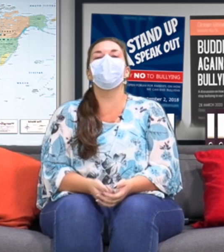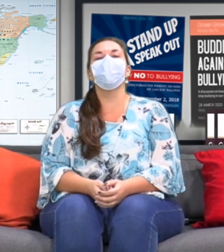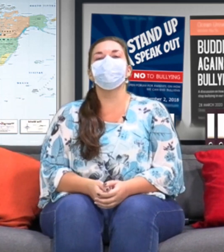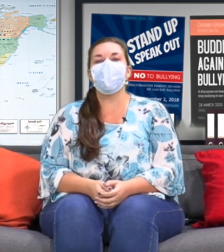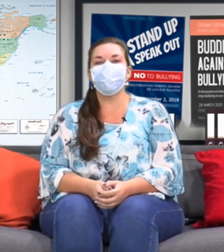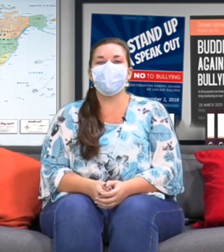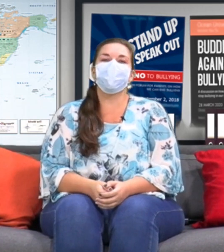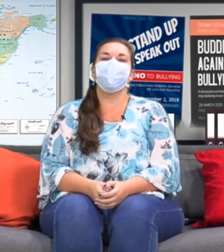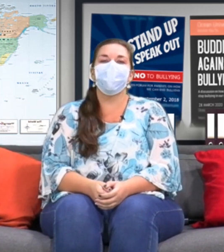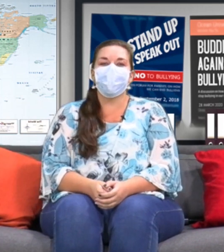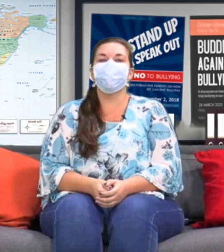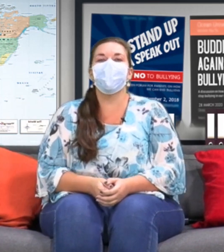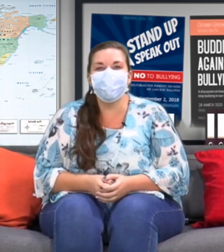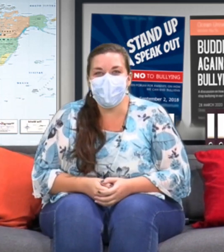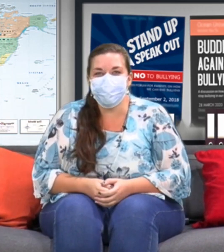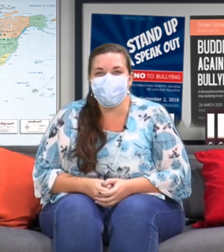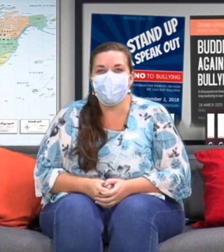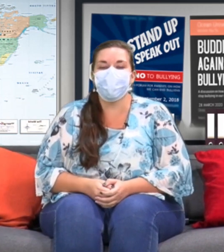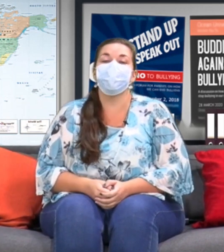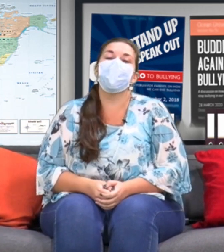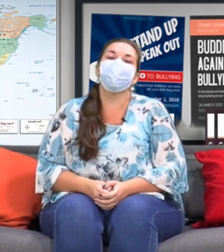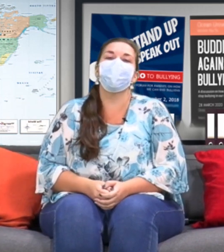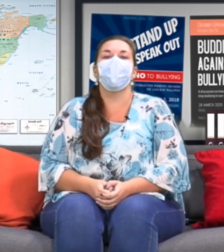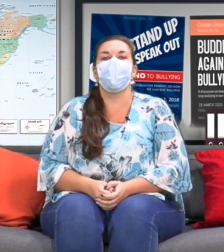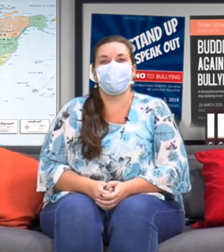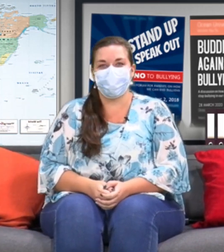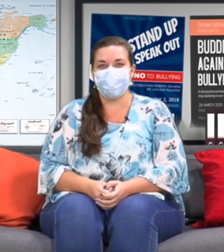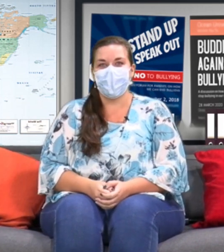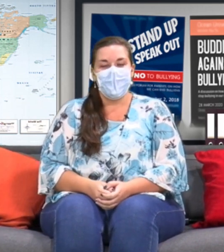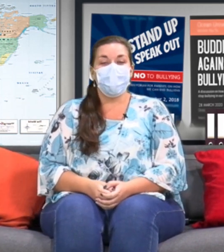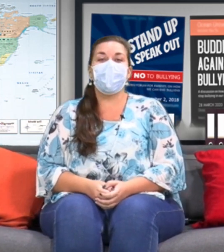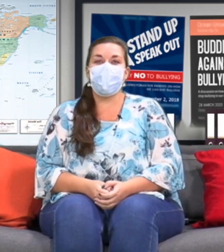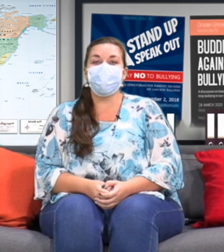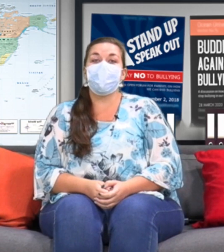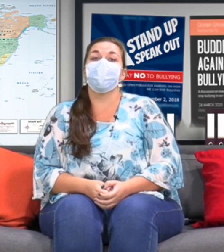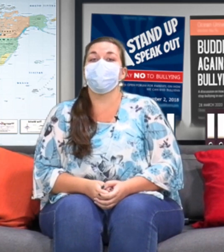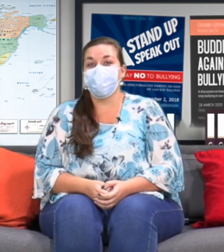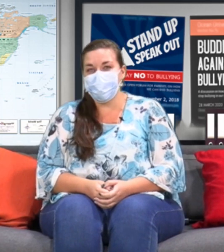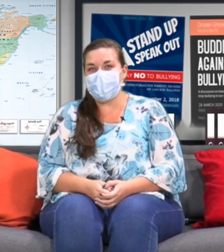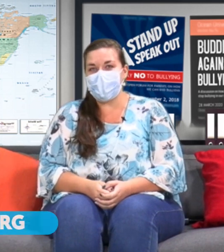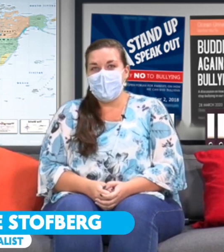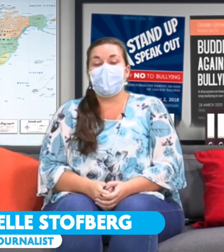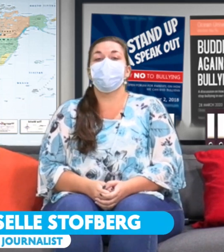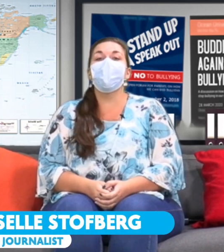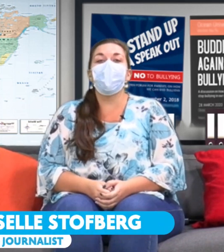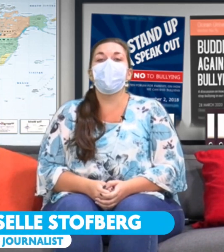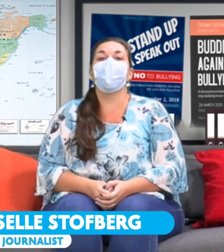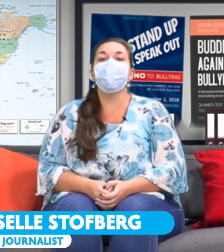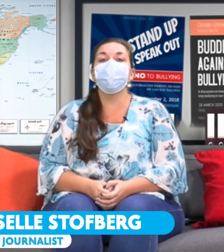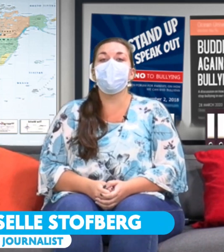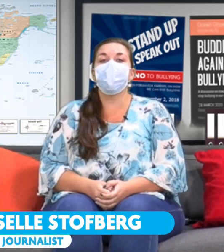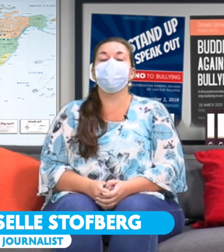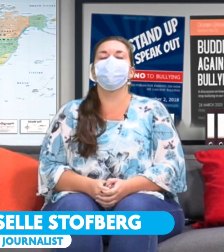everyone, and welcome back to yet another exciting episode of the MyZone Online School. My name is Maricel Stoffberg, and today we